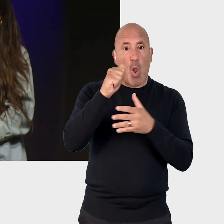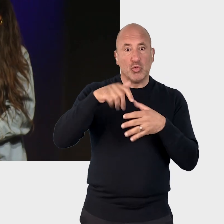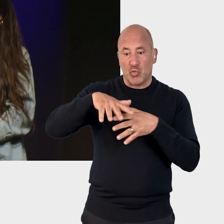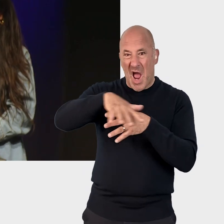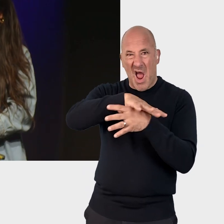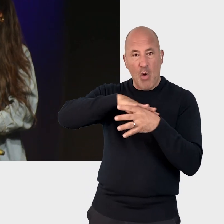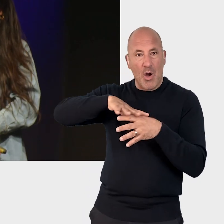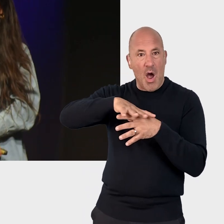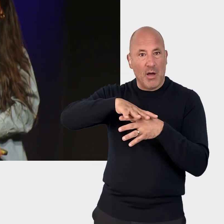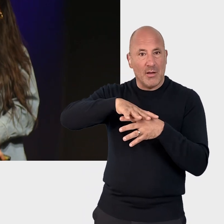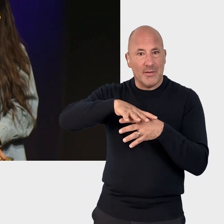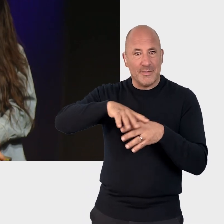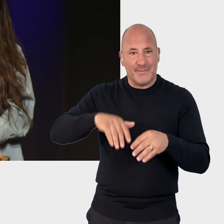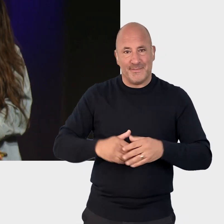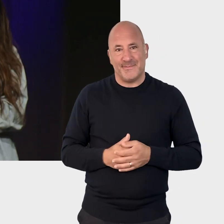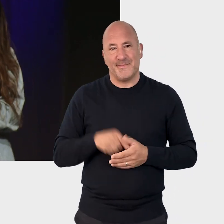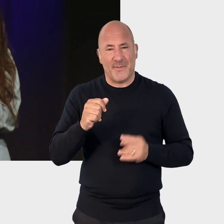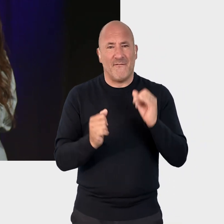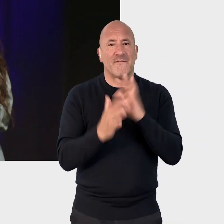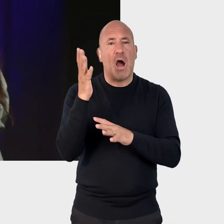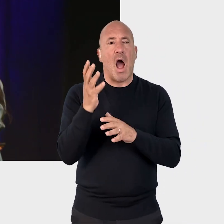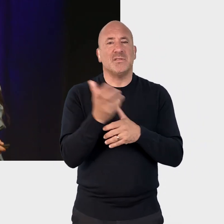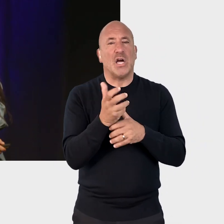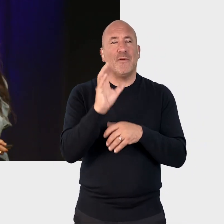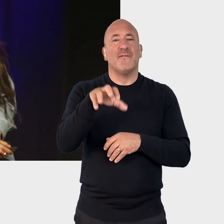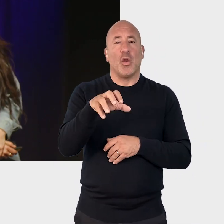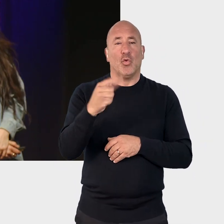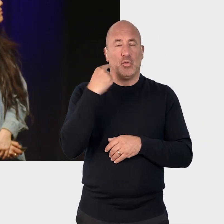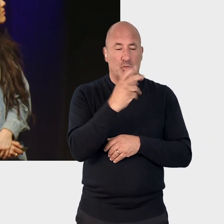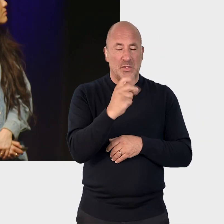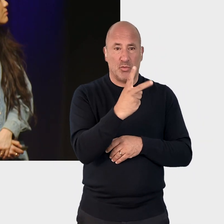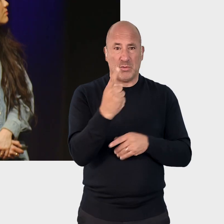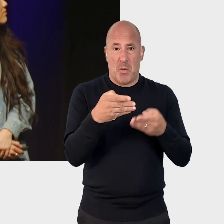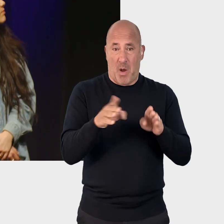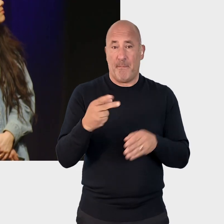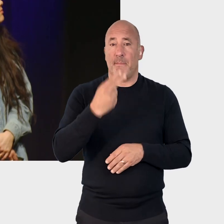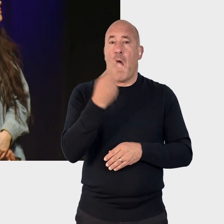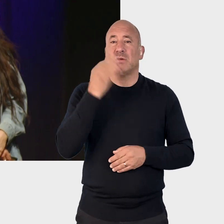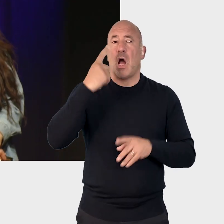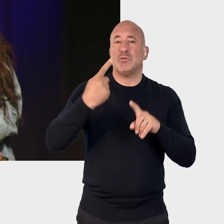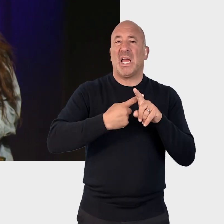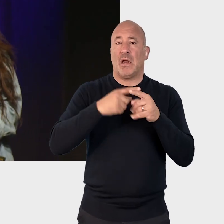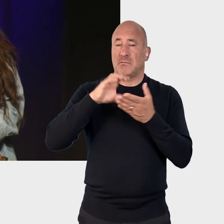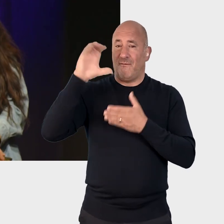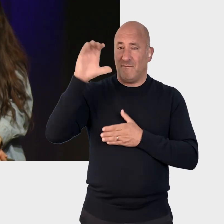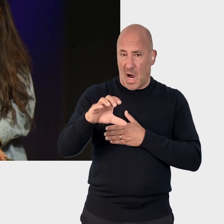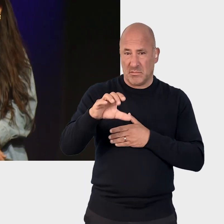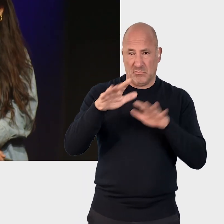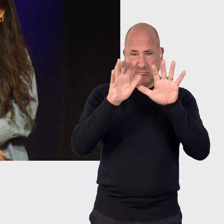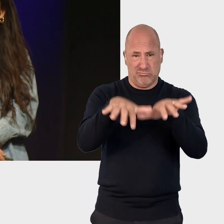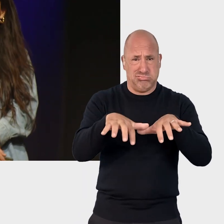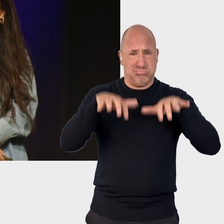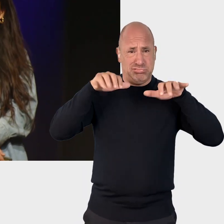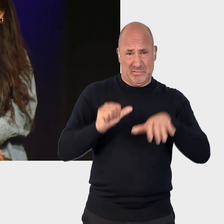bridges, new hospitals, and a new cultural quarter. The fire station venue opened in